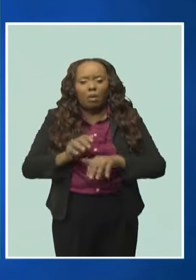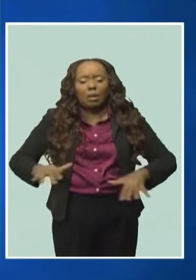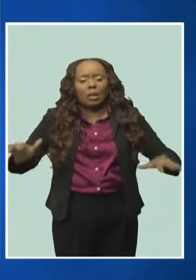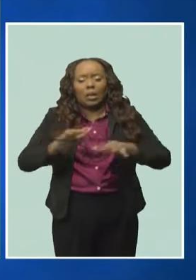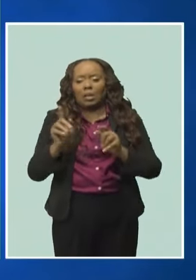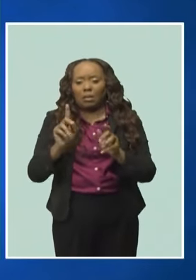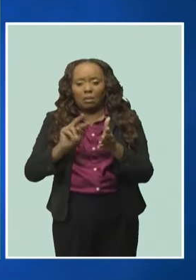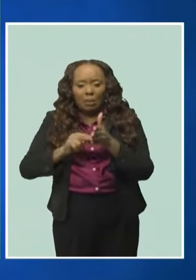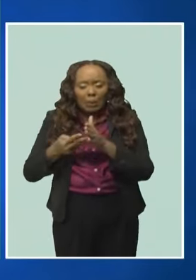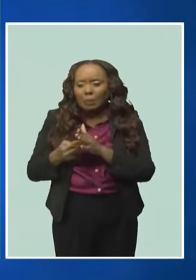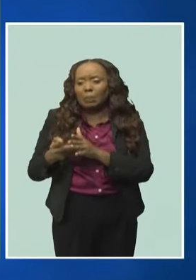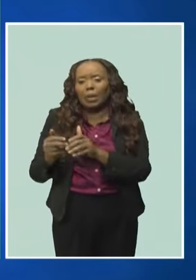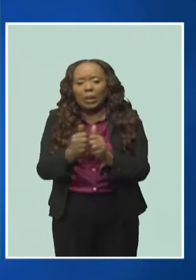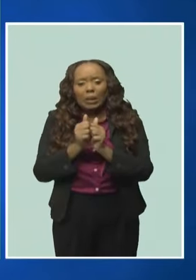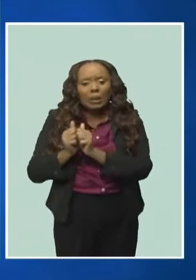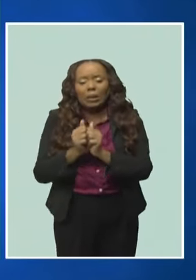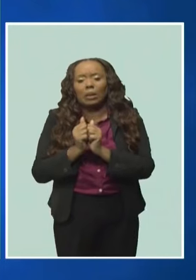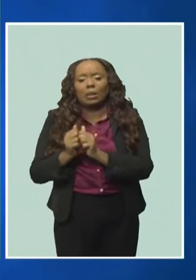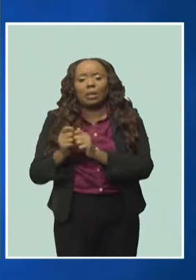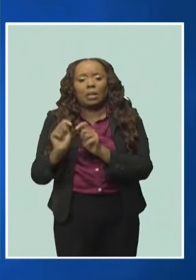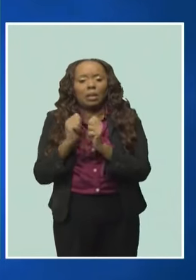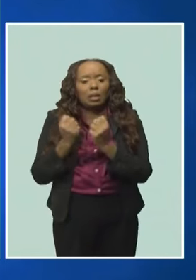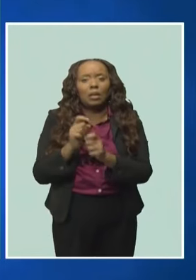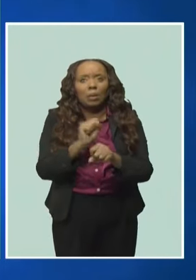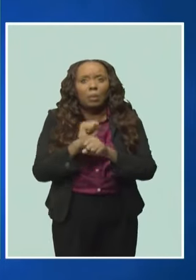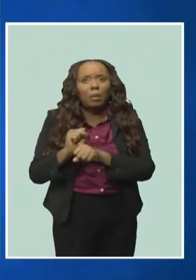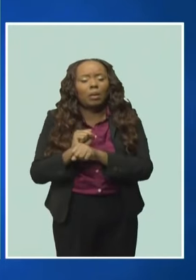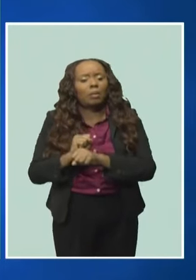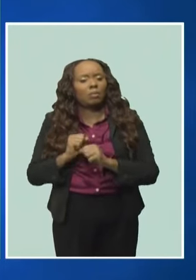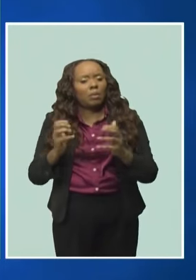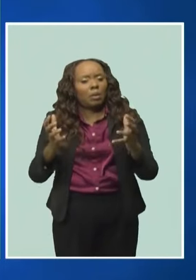teamwork, and foster a love for learning.